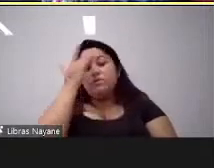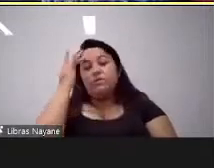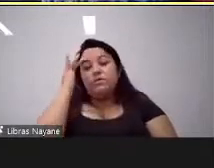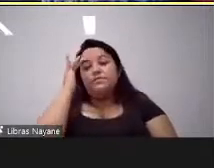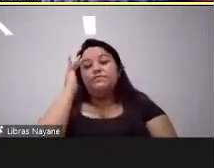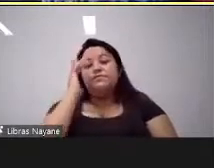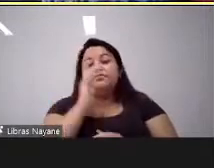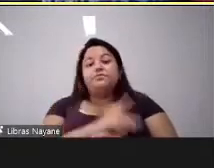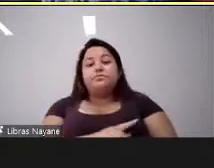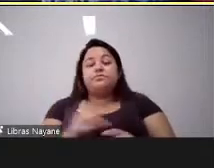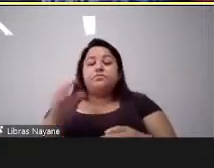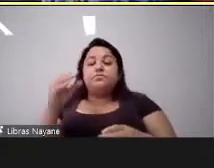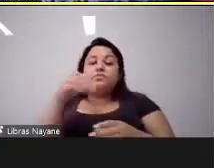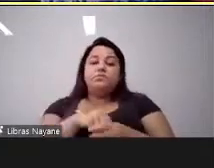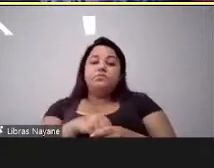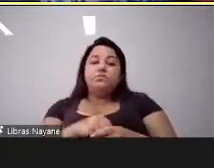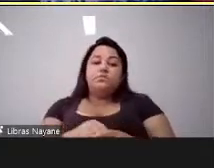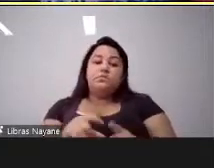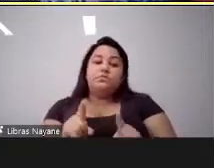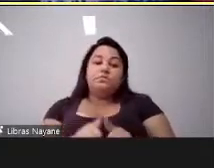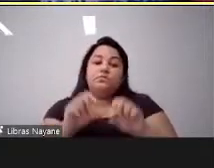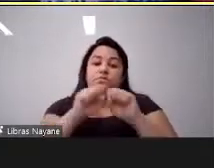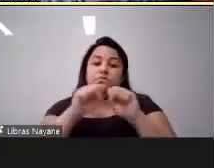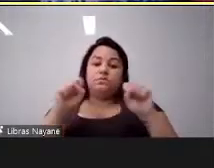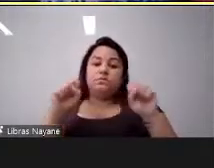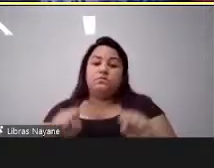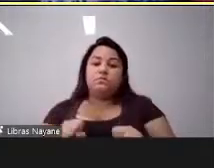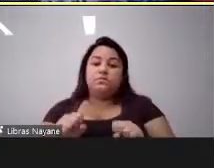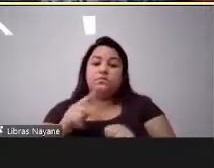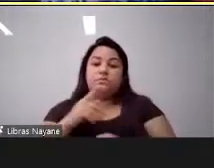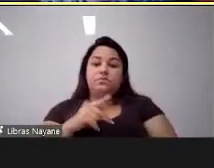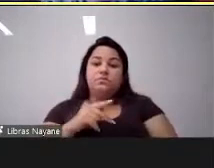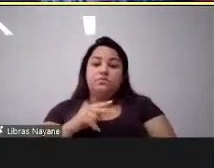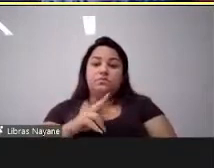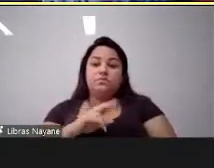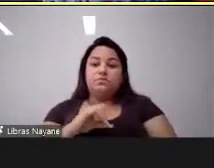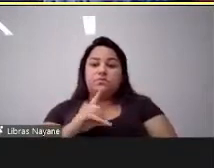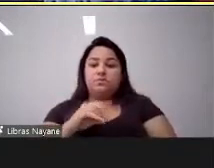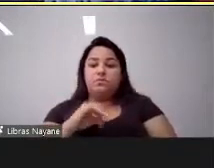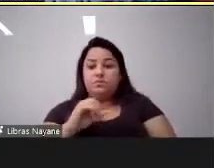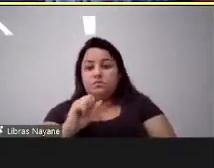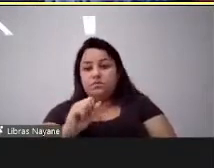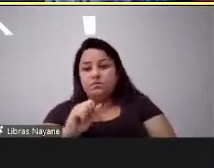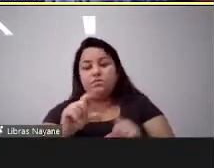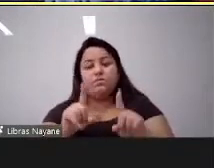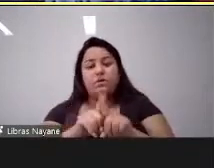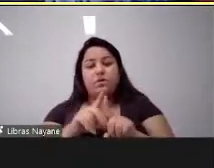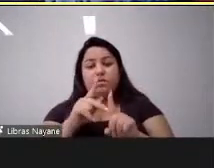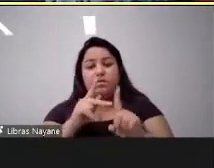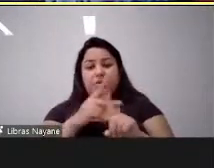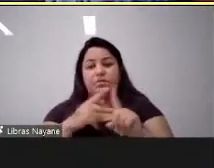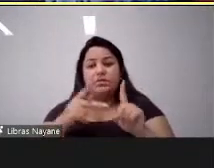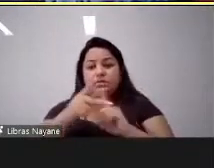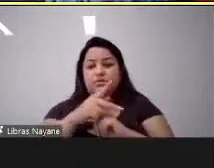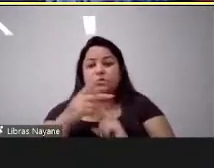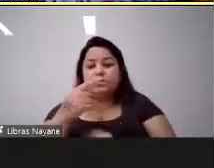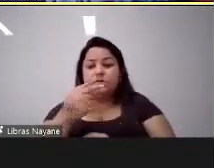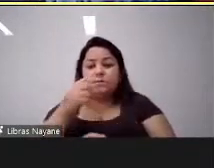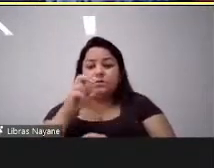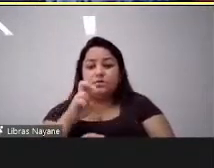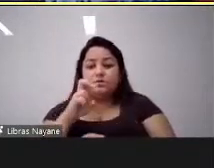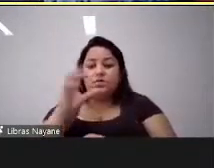that disparity, that difference, is that automatic enrolment has mainly